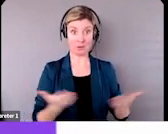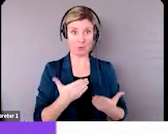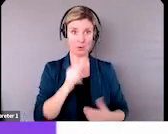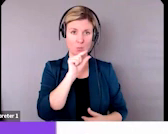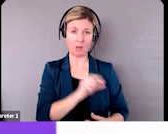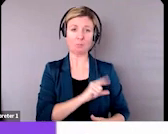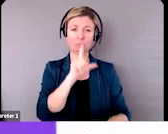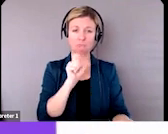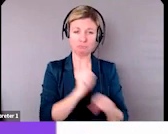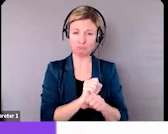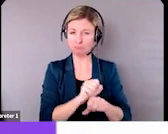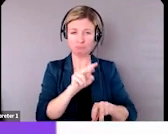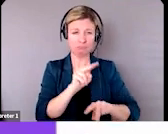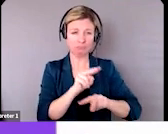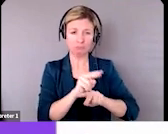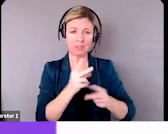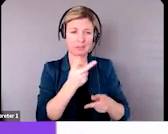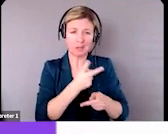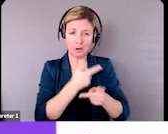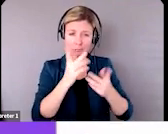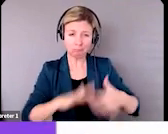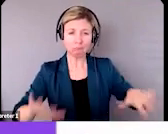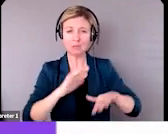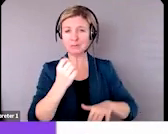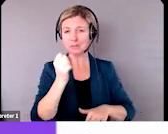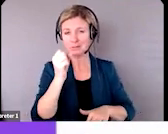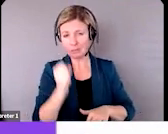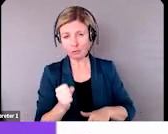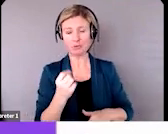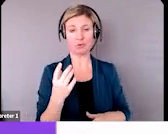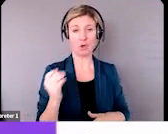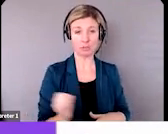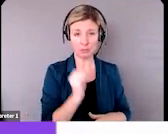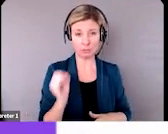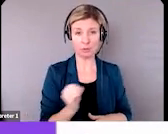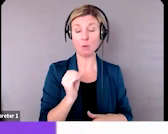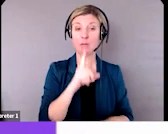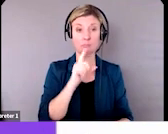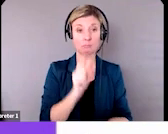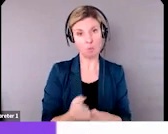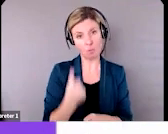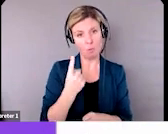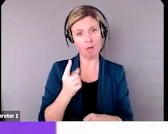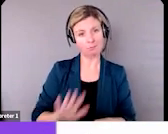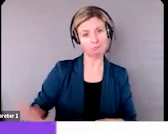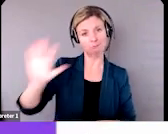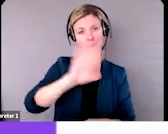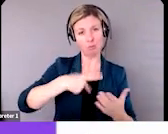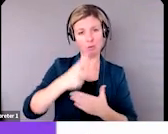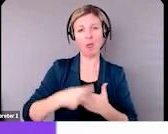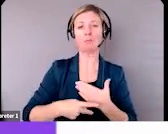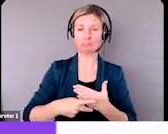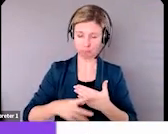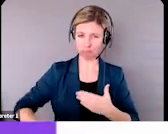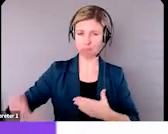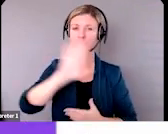Southern Ontario and have one national program. This means that while most of our clients are relatively